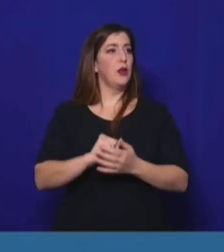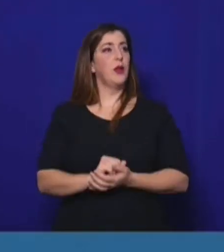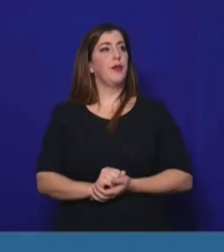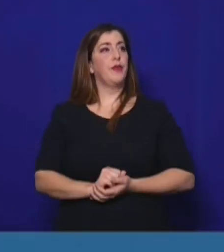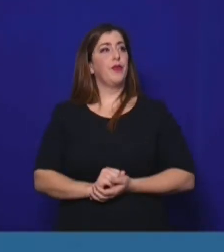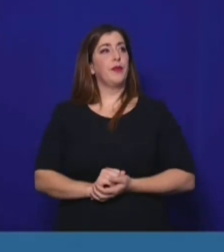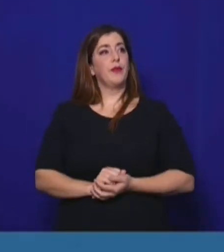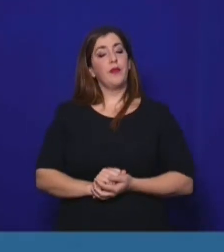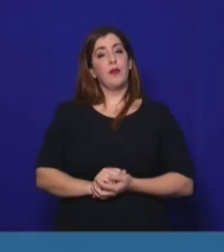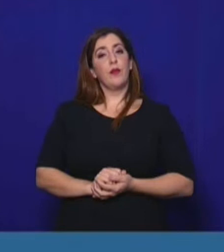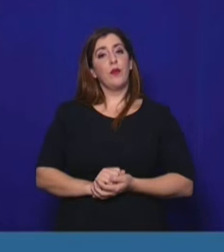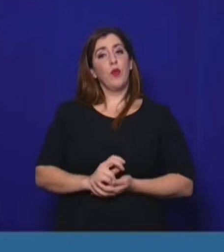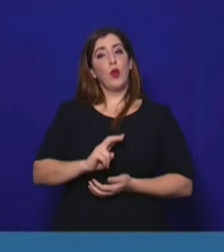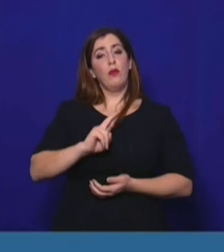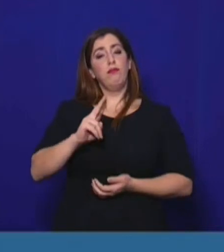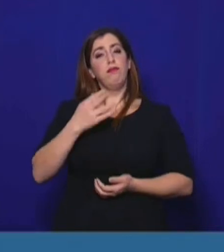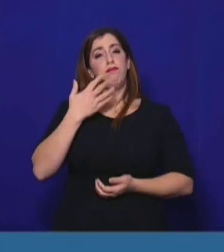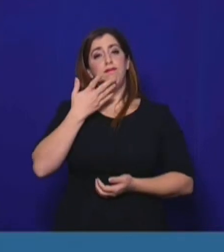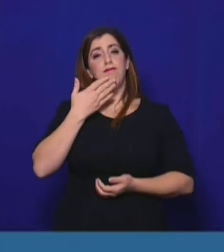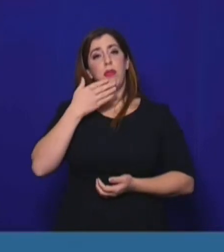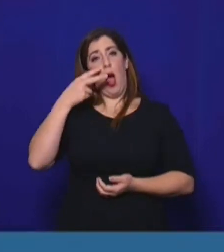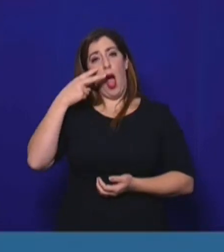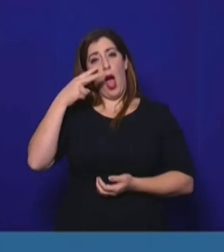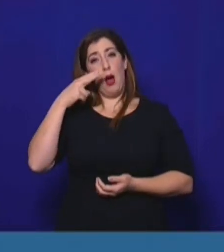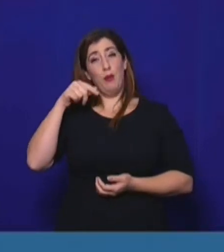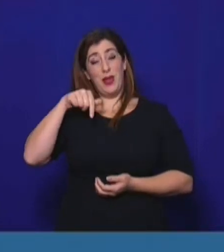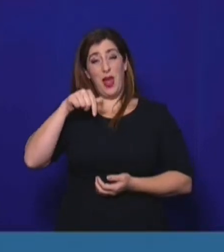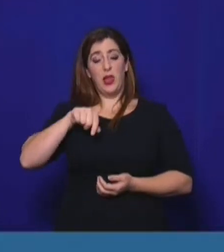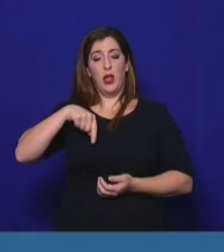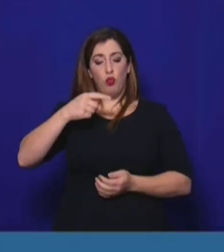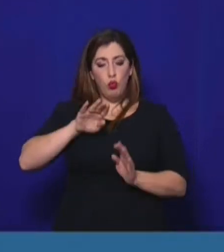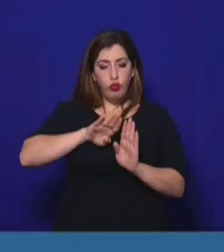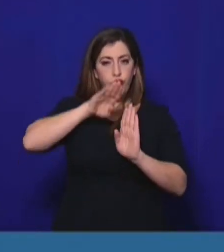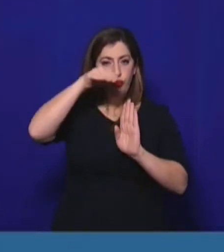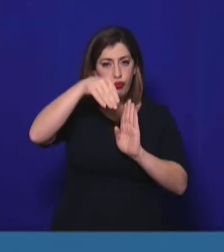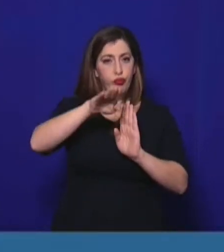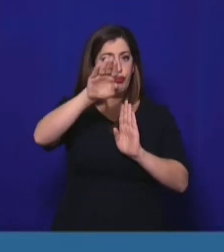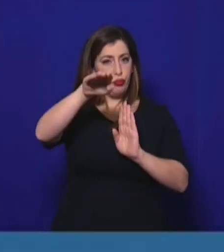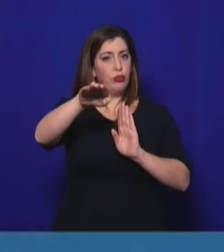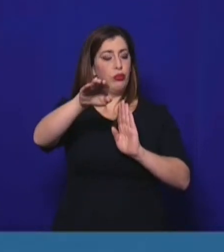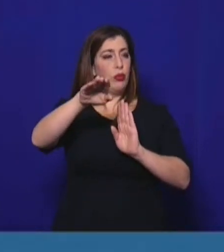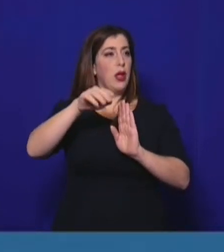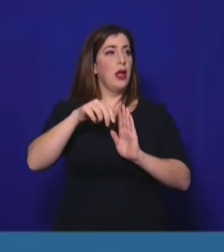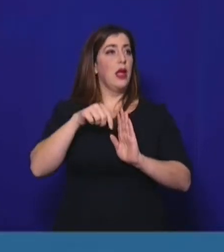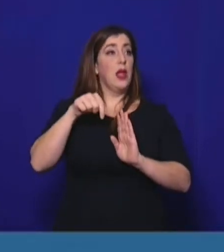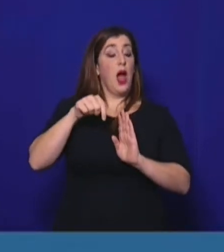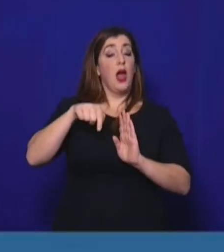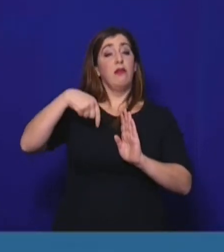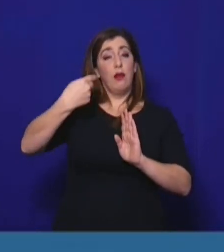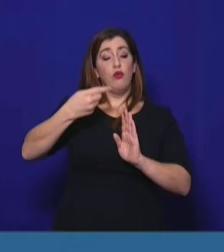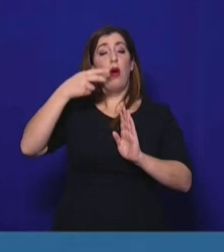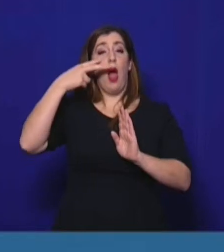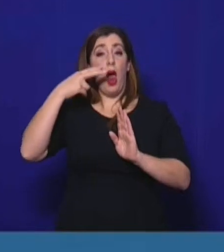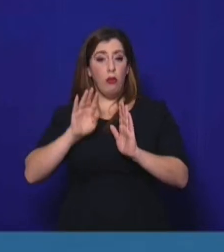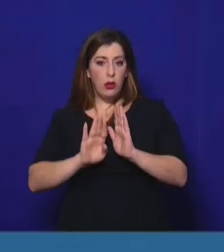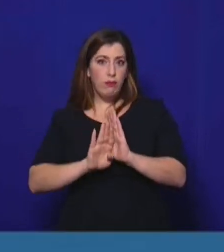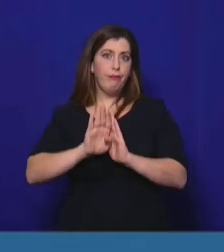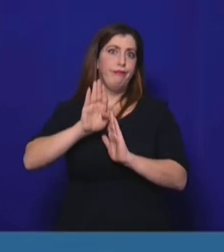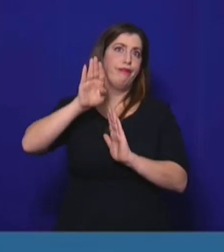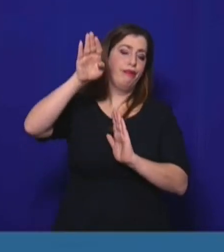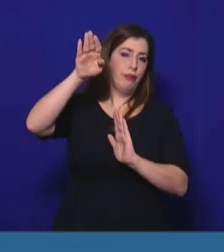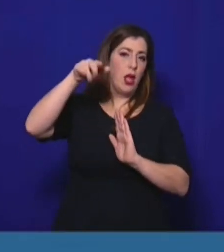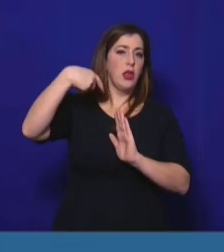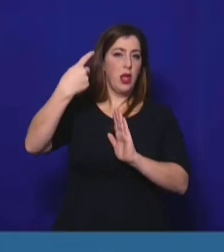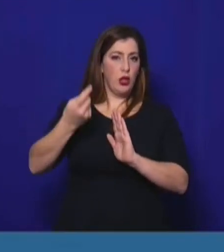inħarsu naqra lejn din il-wave li għandna bħalissa bħalma konna wkoll qegħdin nistennew rajna li